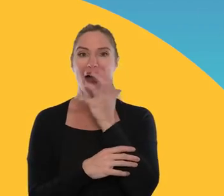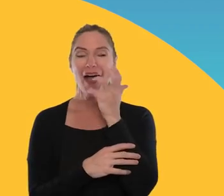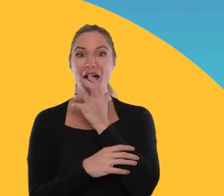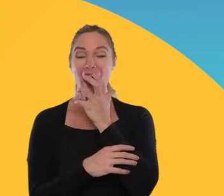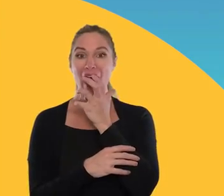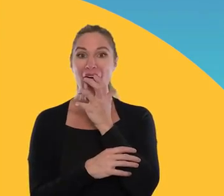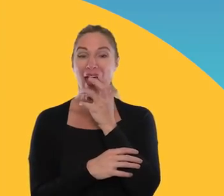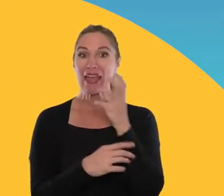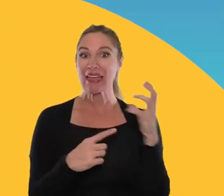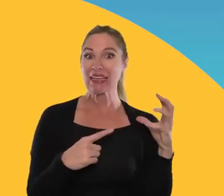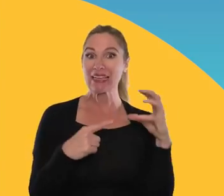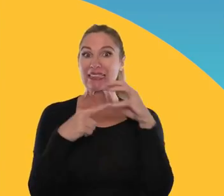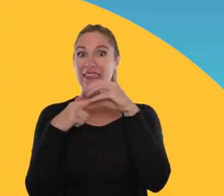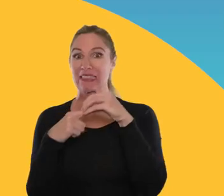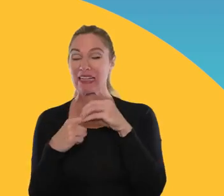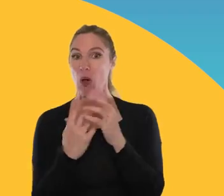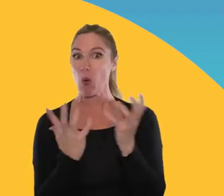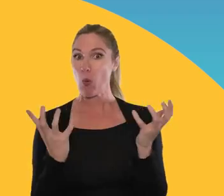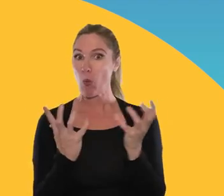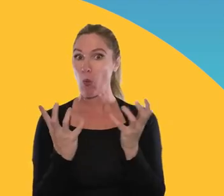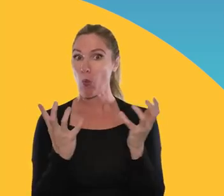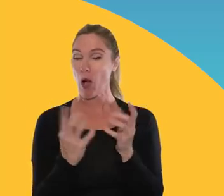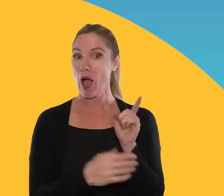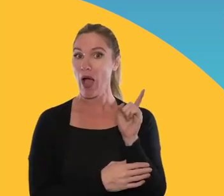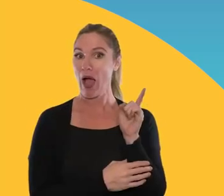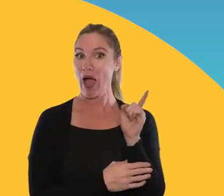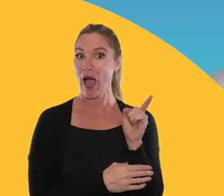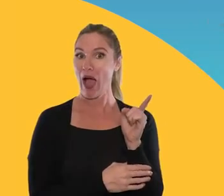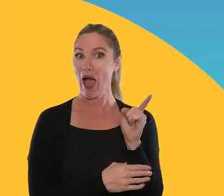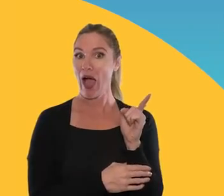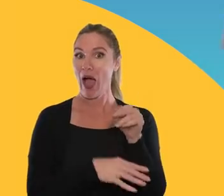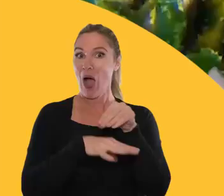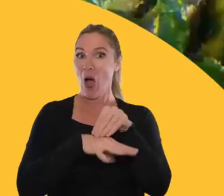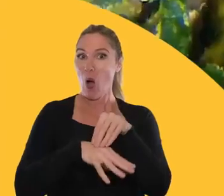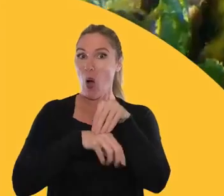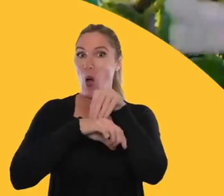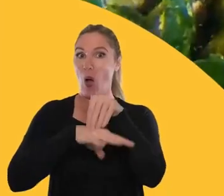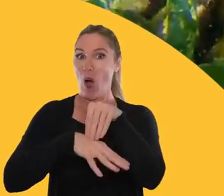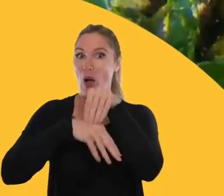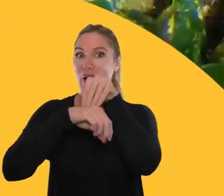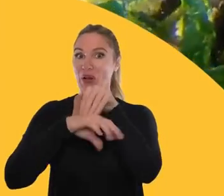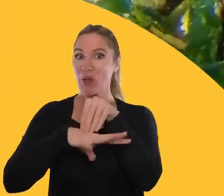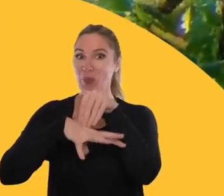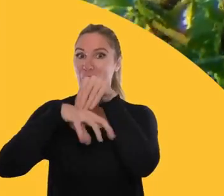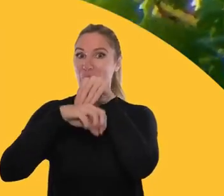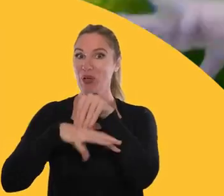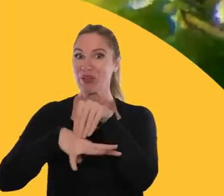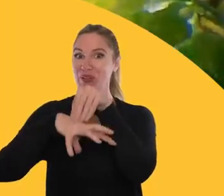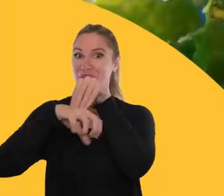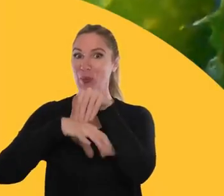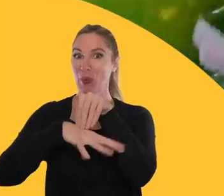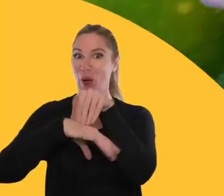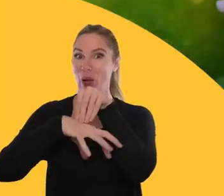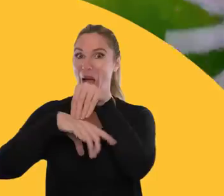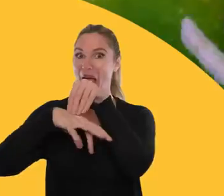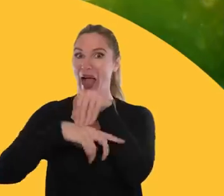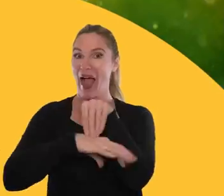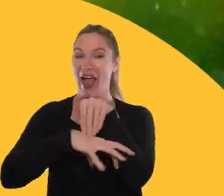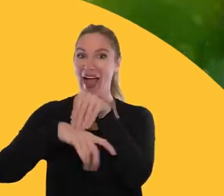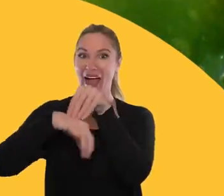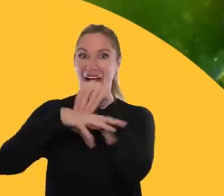Oh no! It was eaten by an octopus,